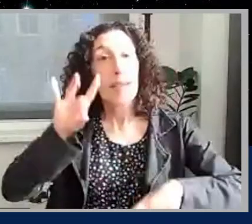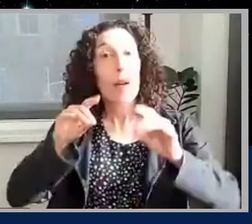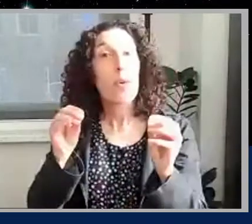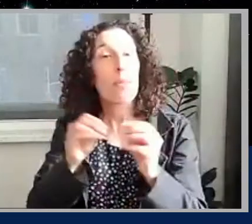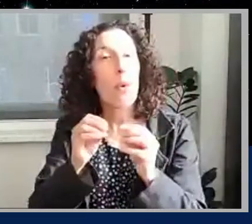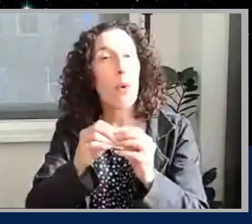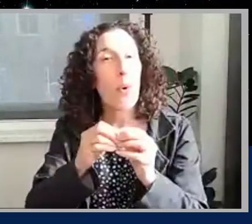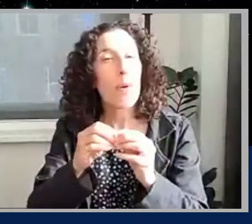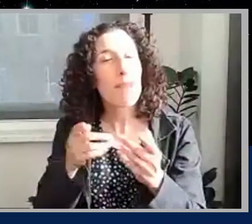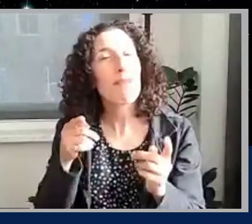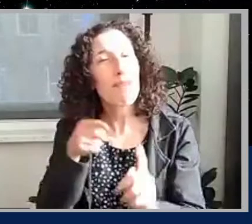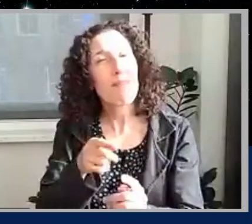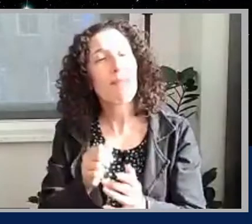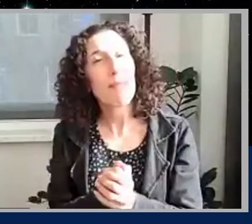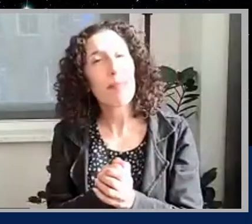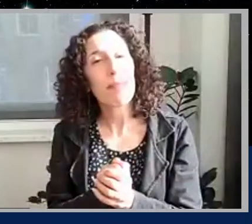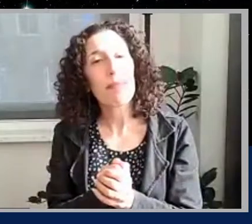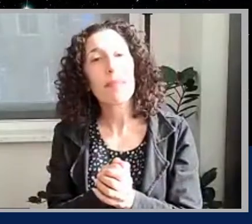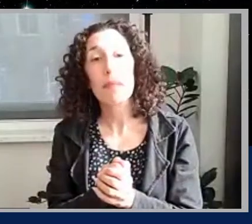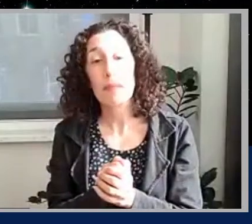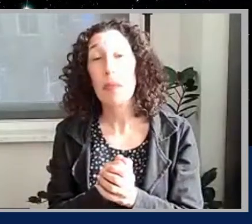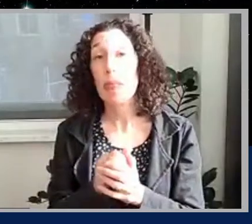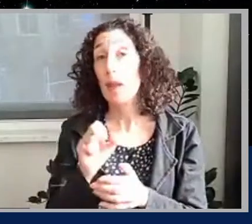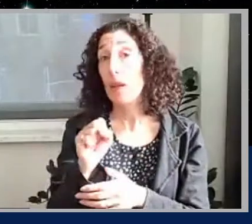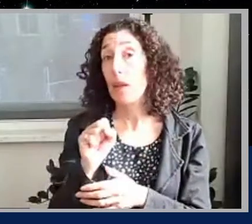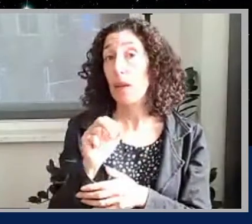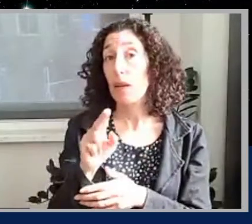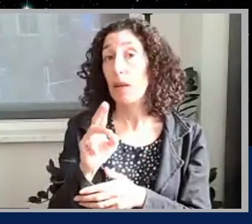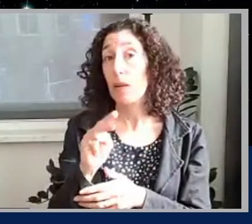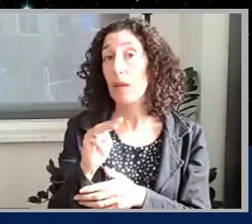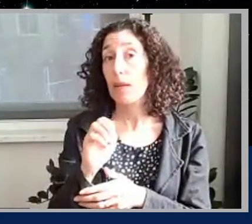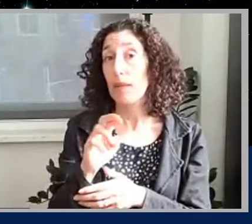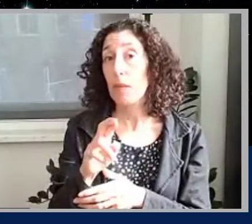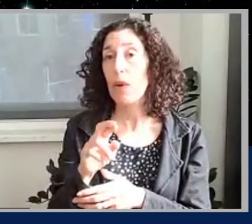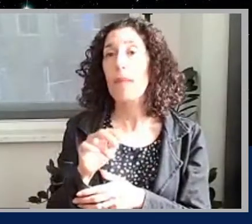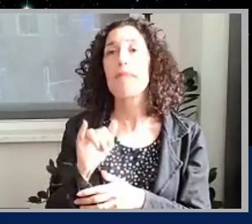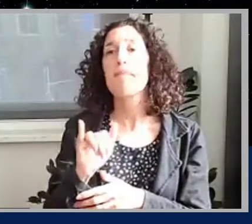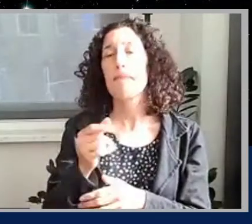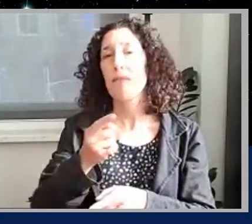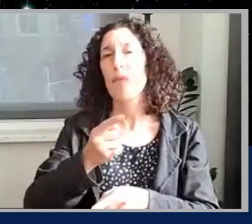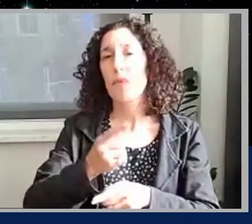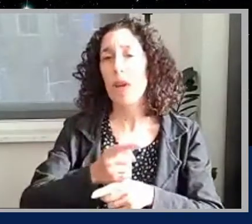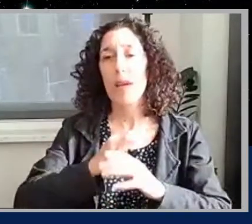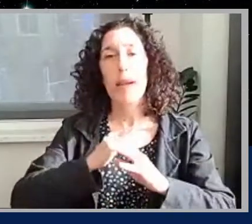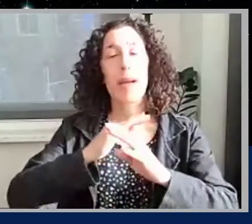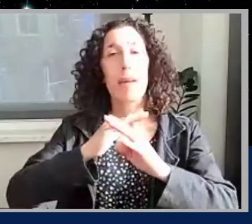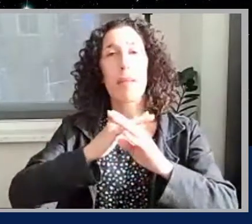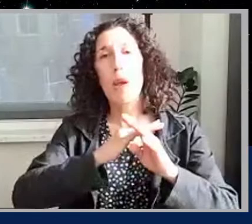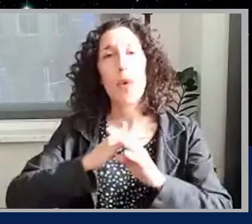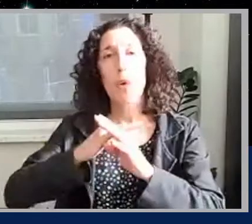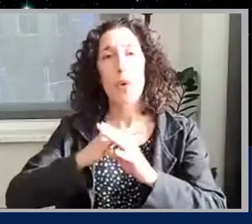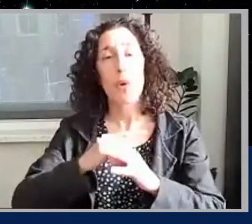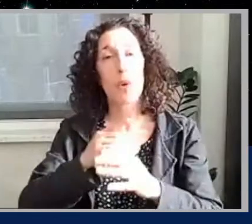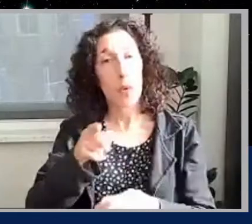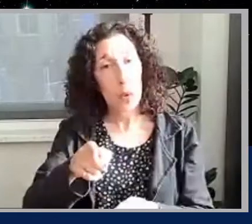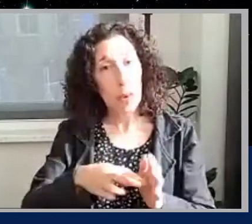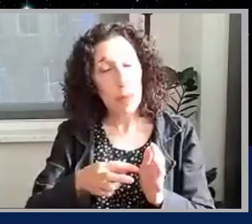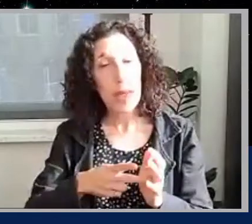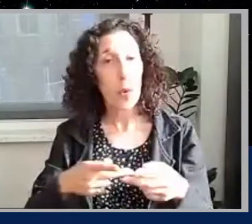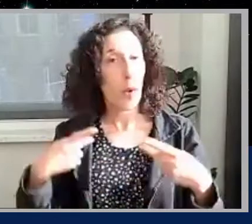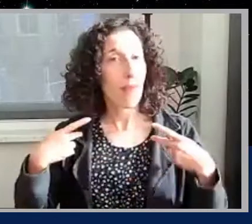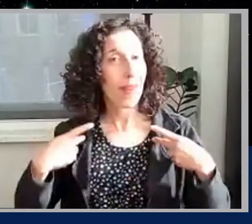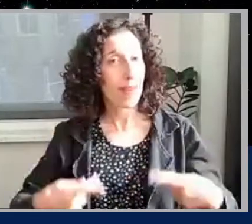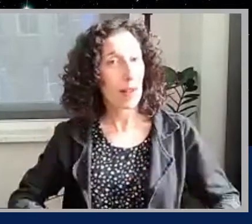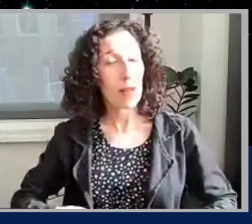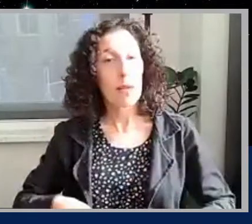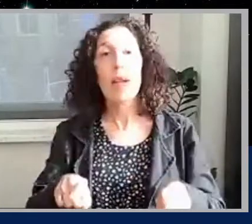mentioning barriers to access, and obviously the first thing that comes to mind is like a physical barrier sort of thing. But what are